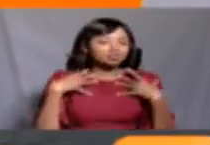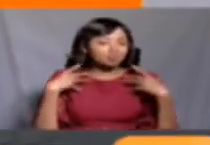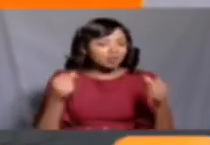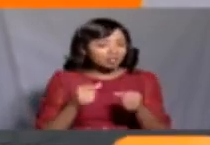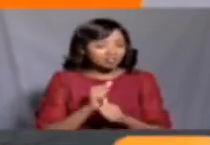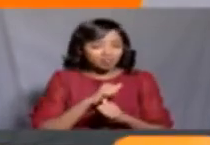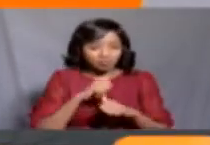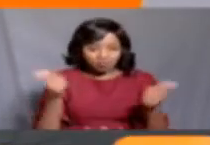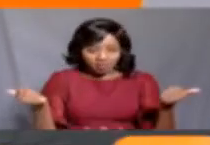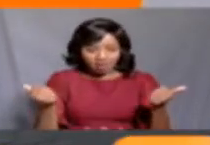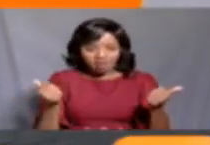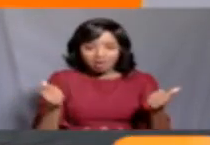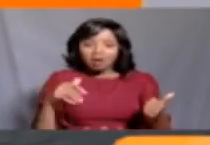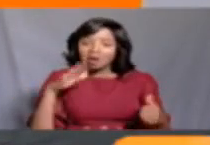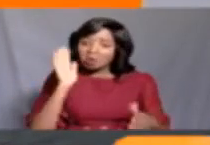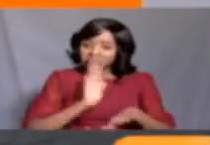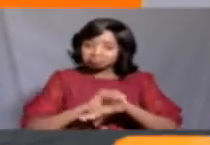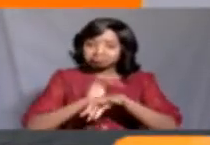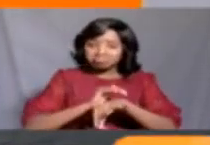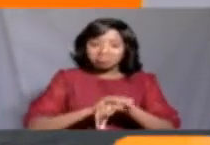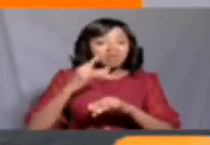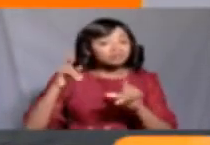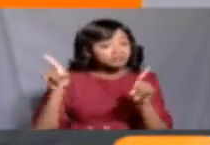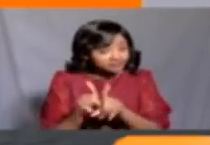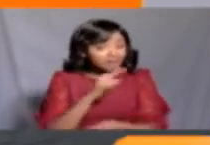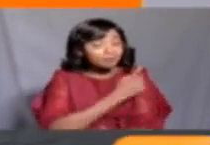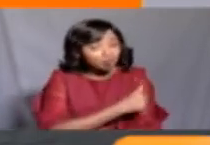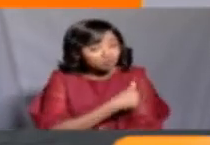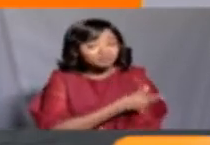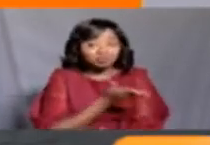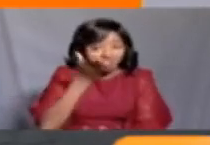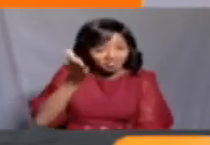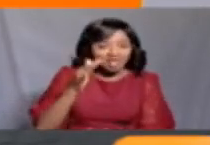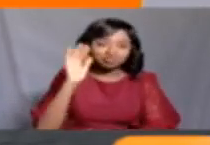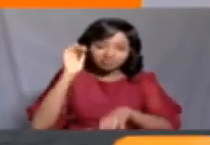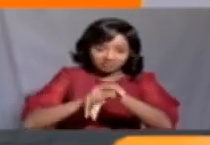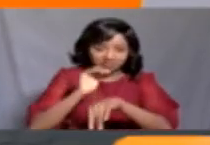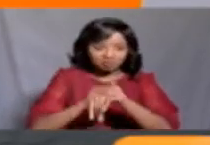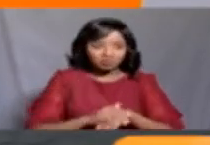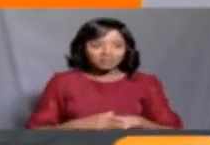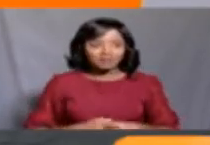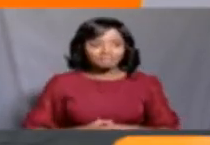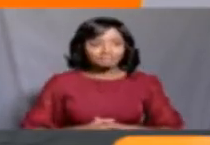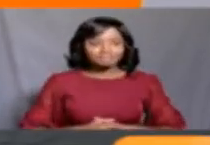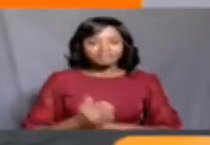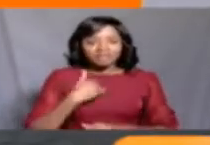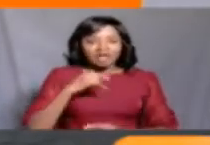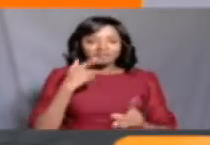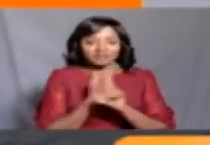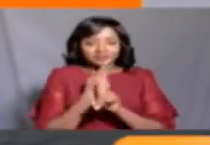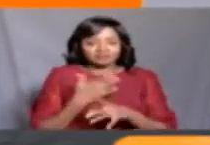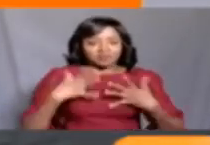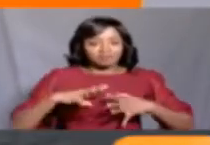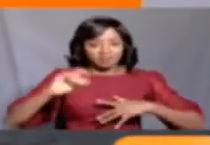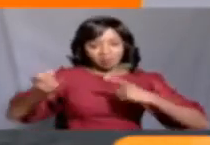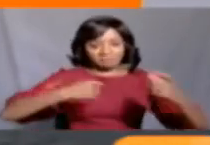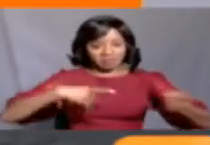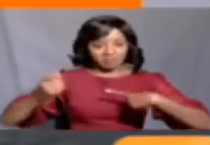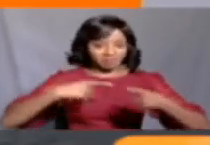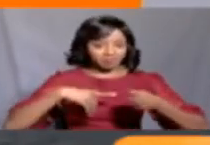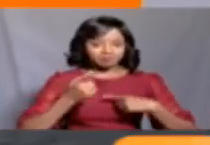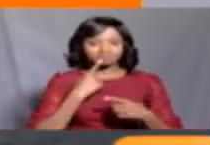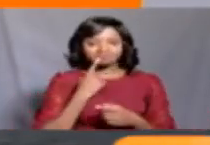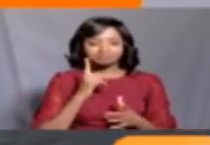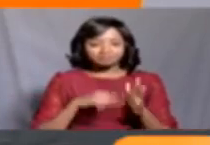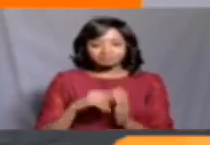actually exists. That's you right. know, in the first place. In yeah. the first place. Yes. Some feedback here from our viewers. They don't give their name.